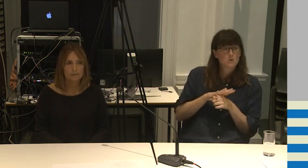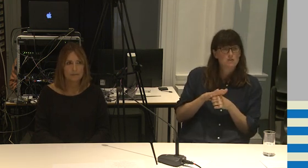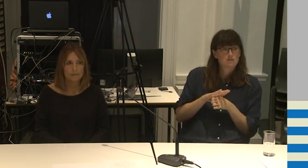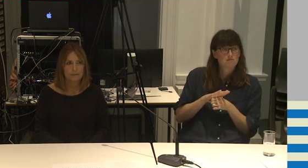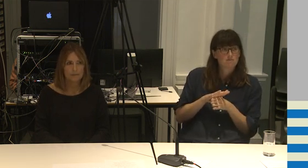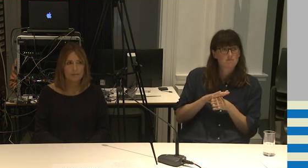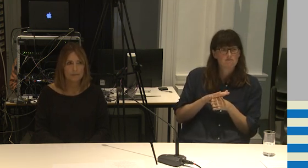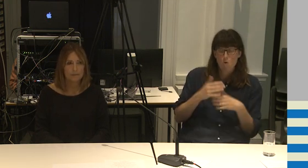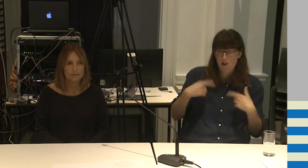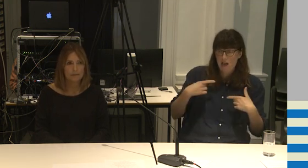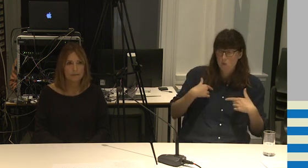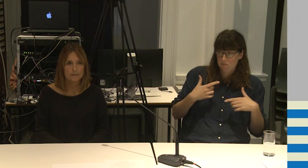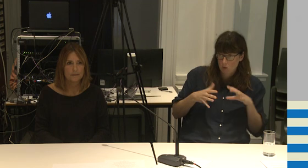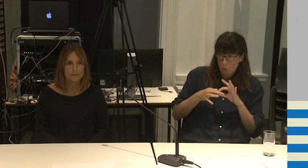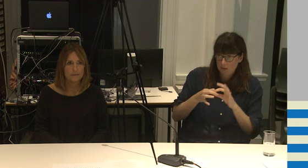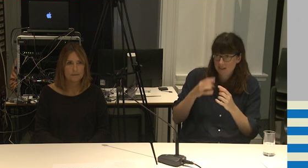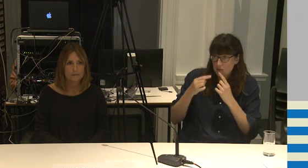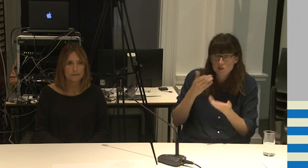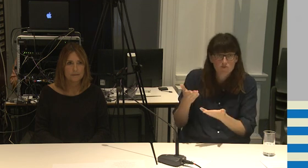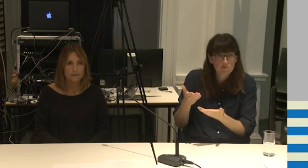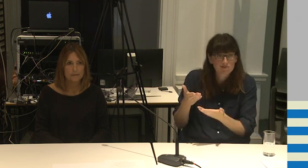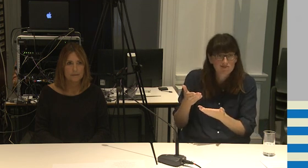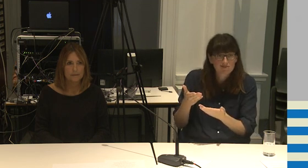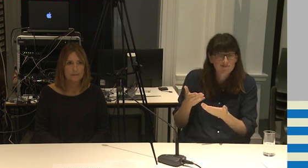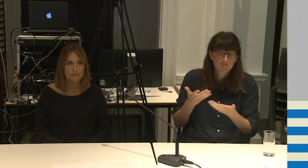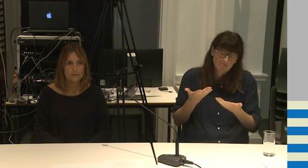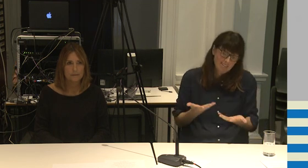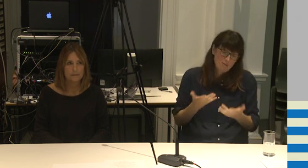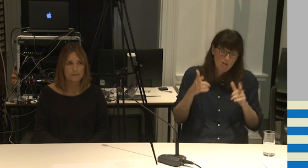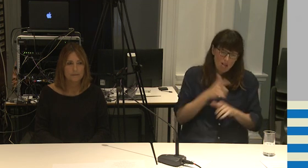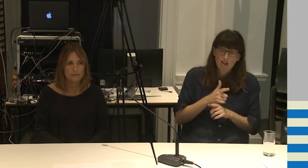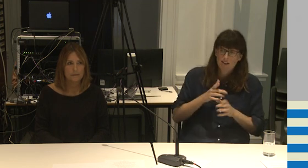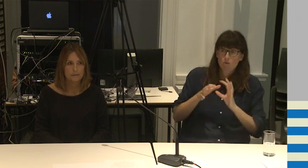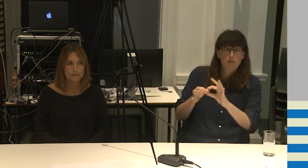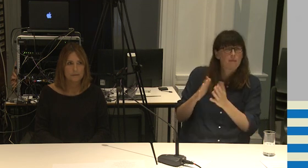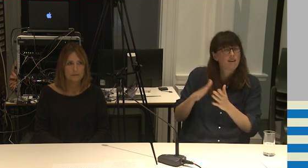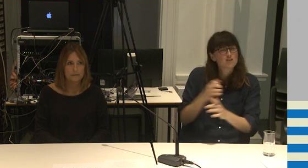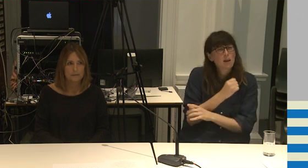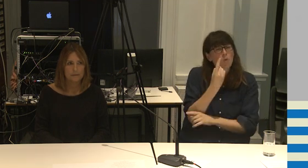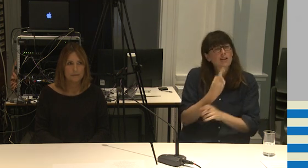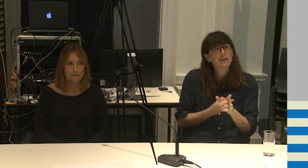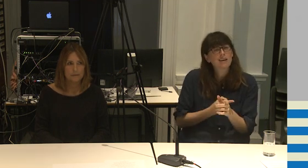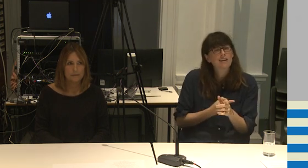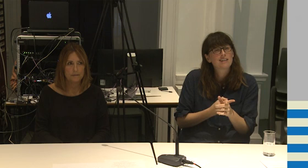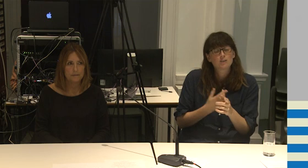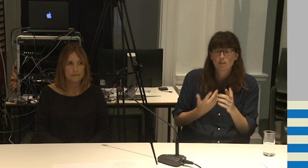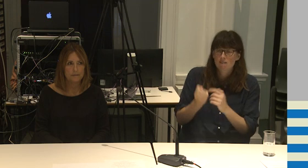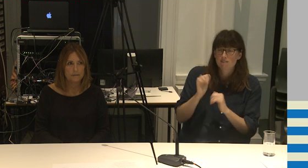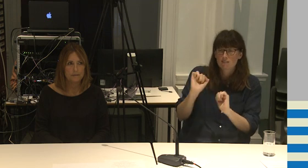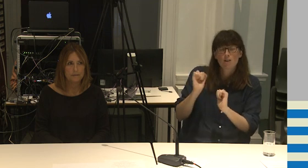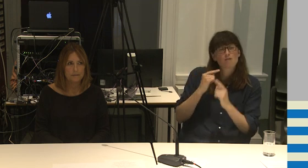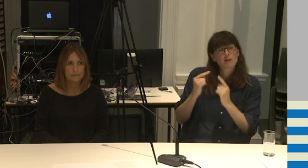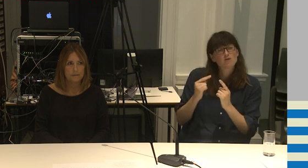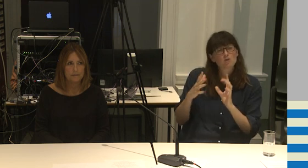and not being able to be given contact details by anyone. So luckily we're now in contact, but it's just a shame that it's taken so long for this to happen.